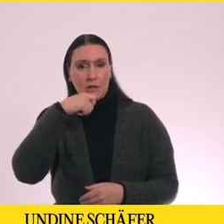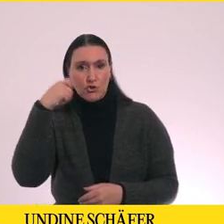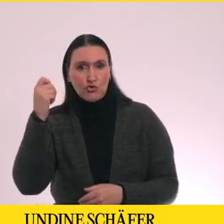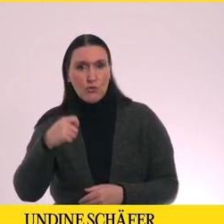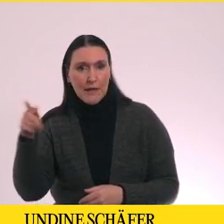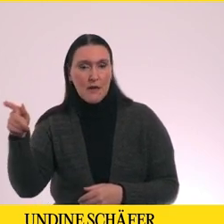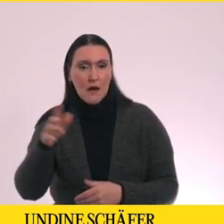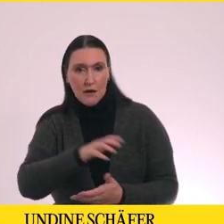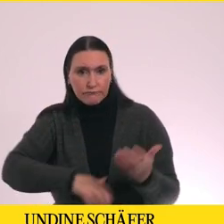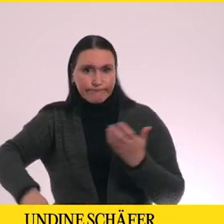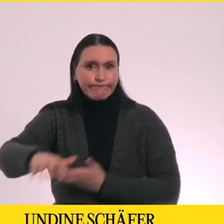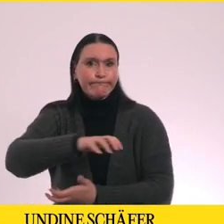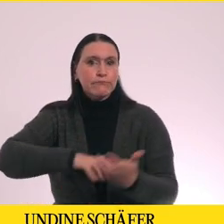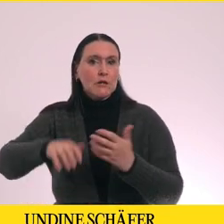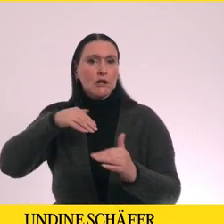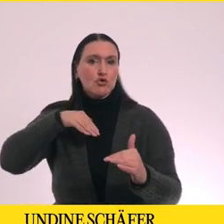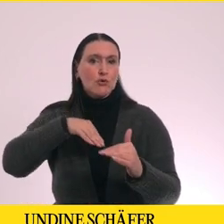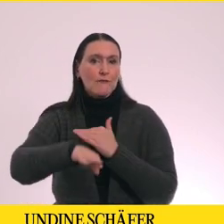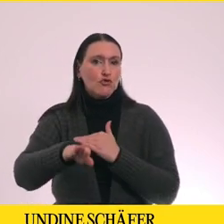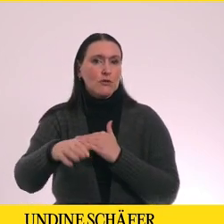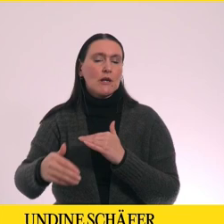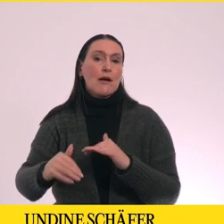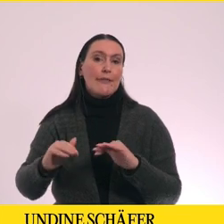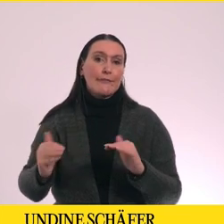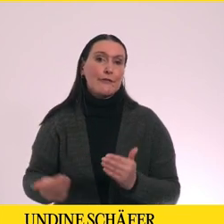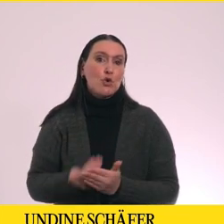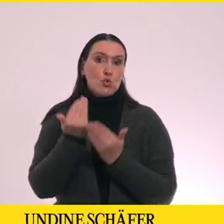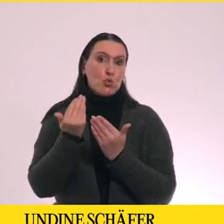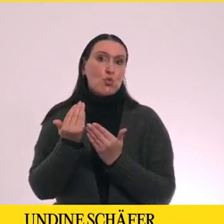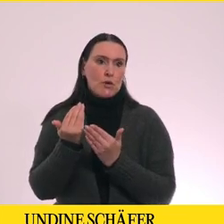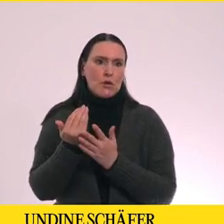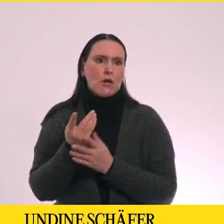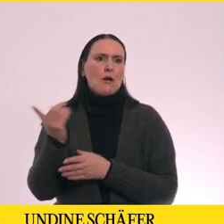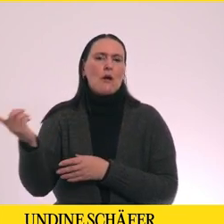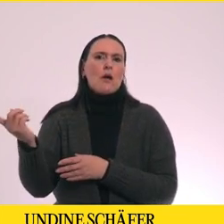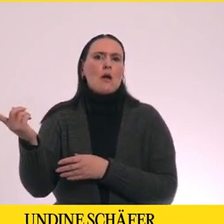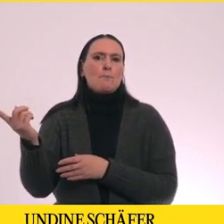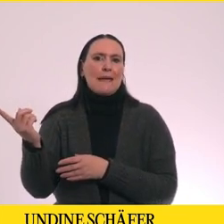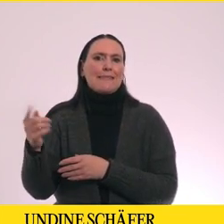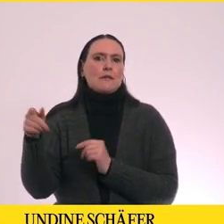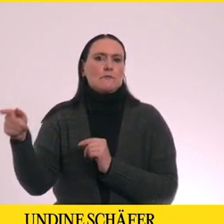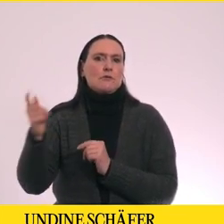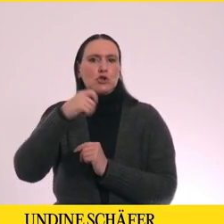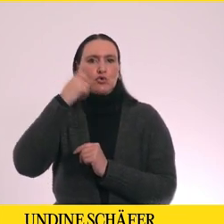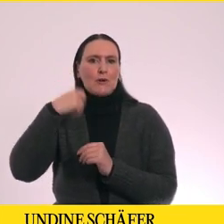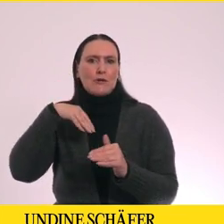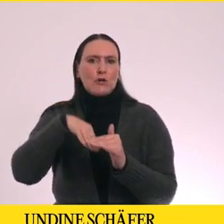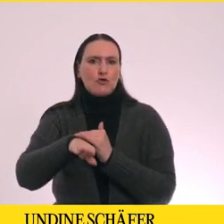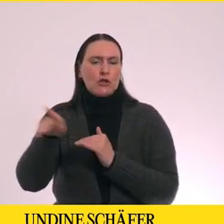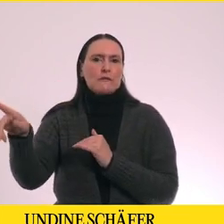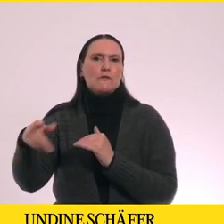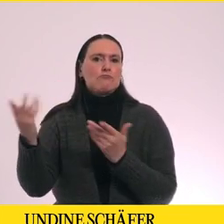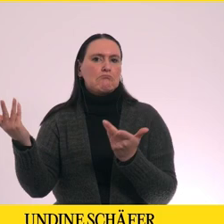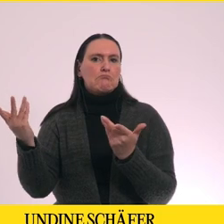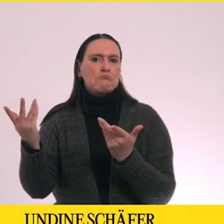of new refugees that are treated under a condition of privilege, despite